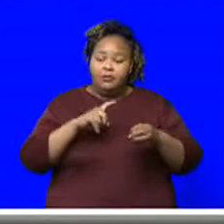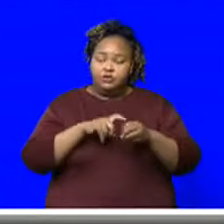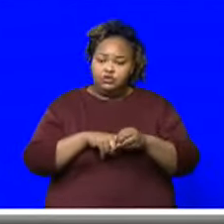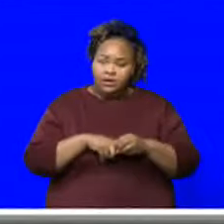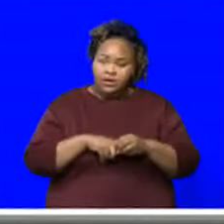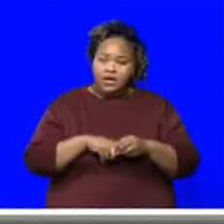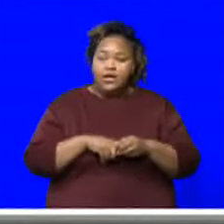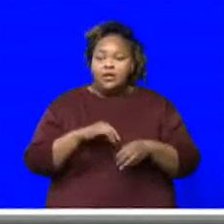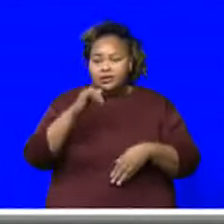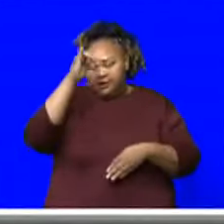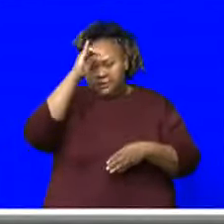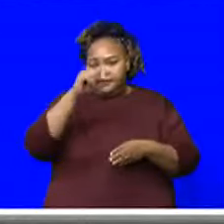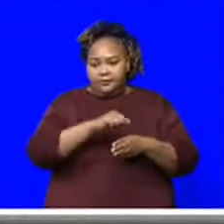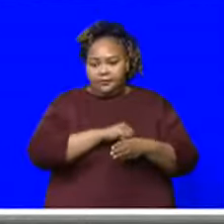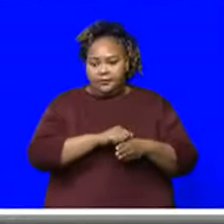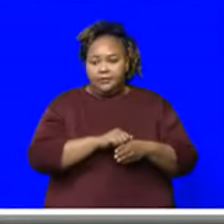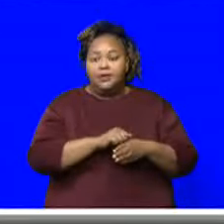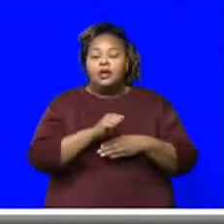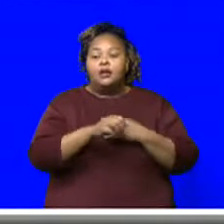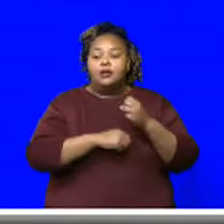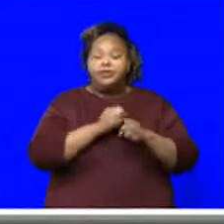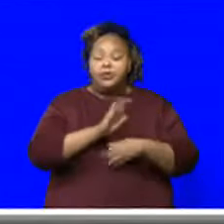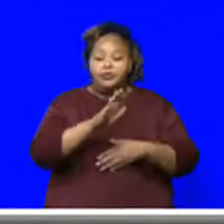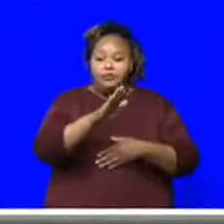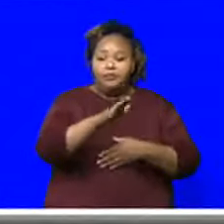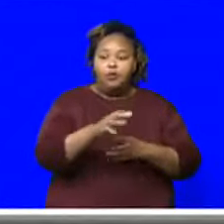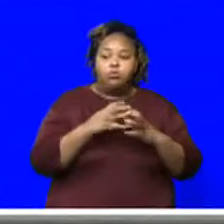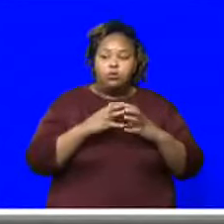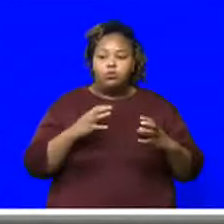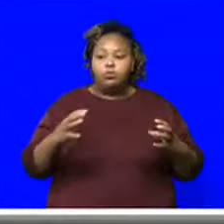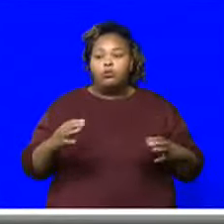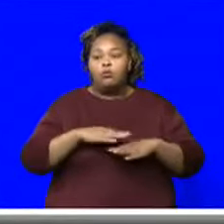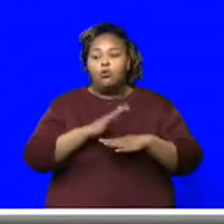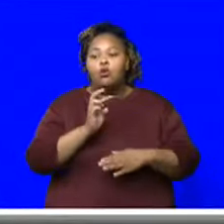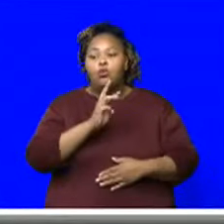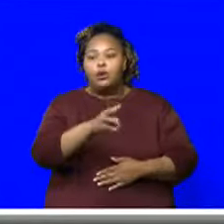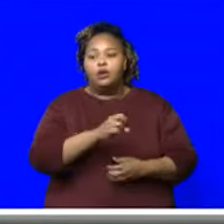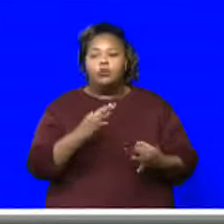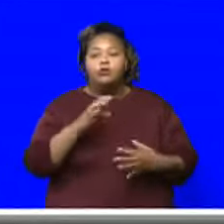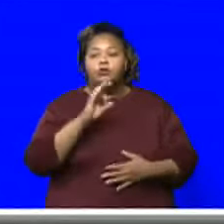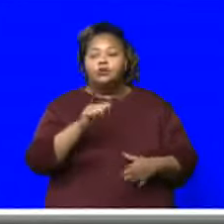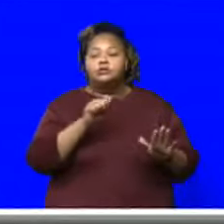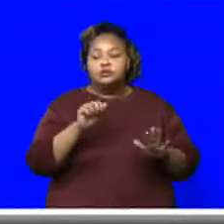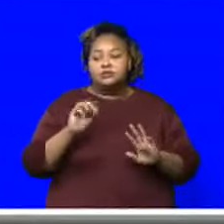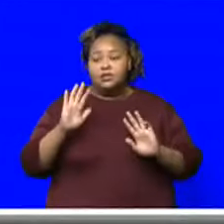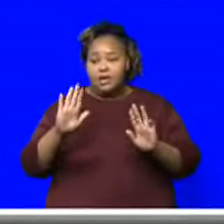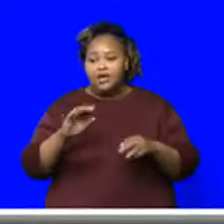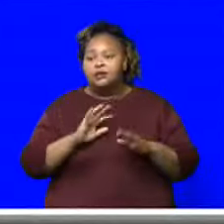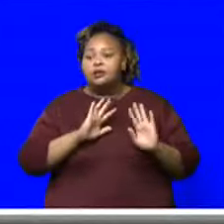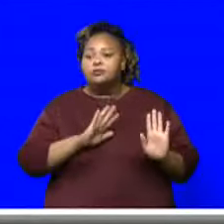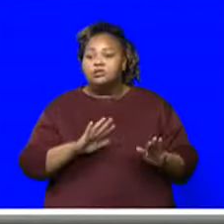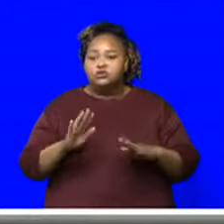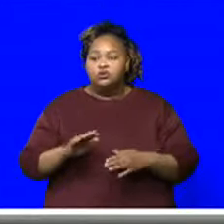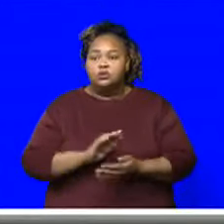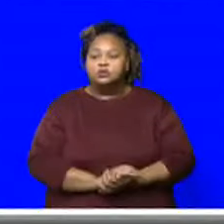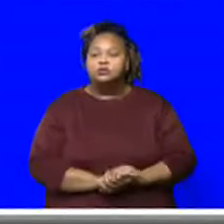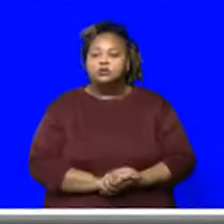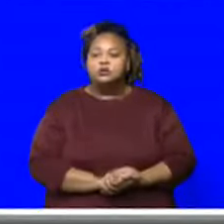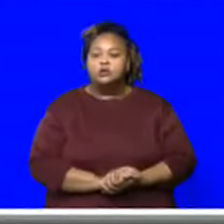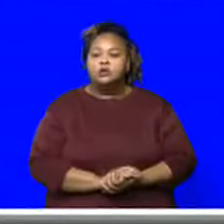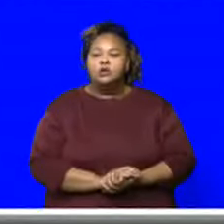in the coming years. A total number of 369 candidates out of